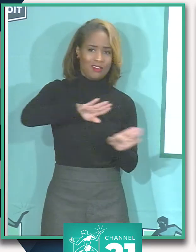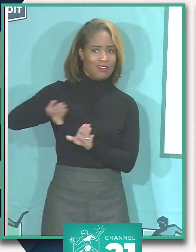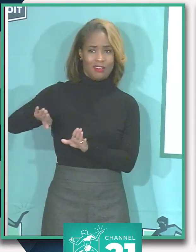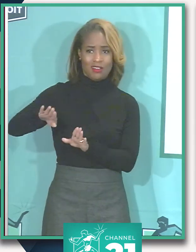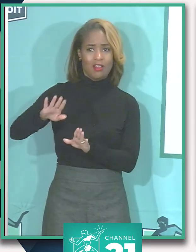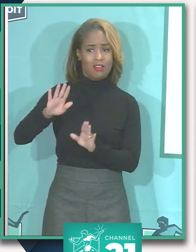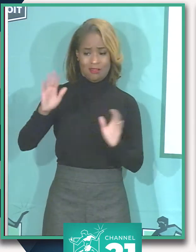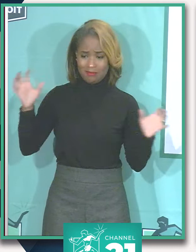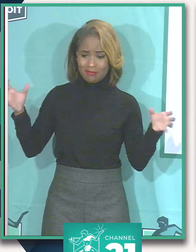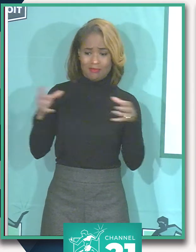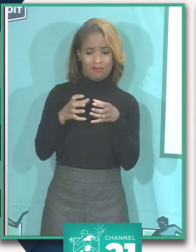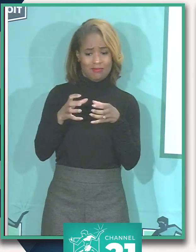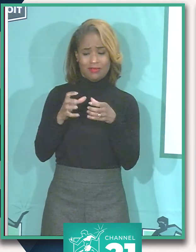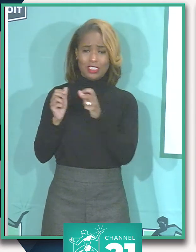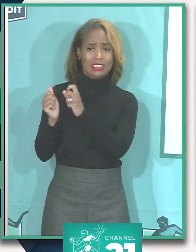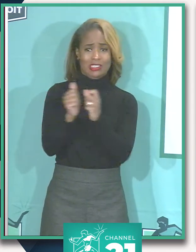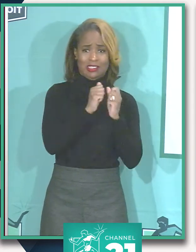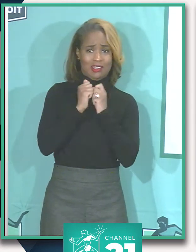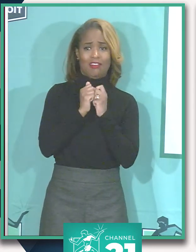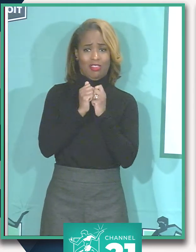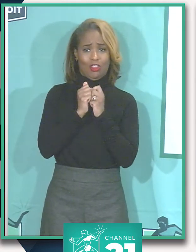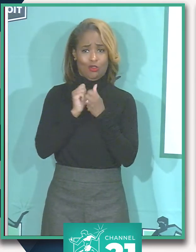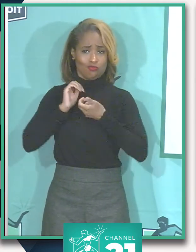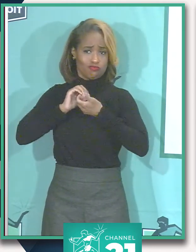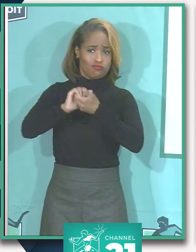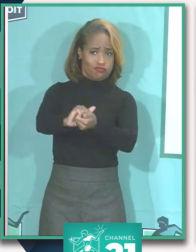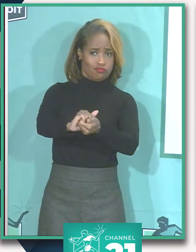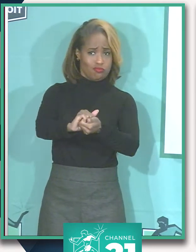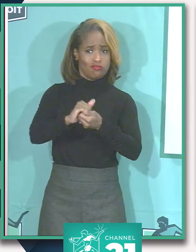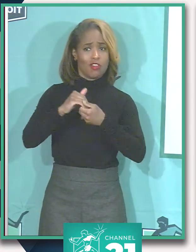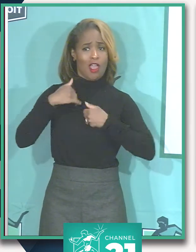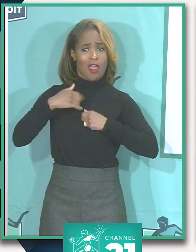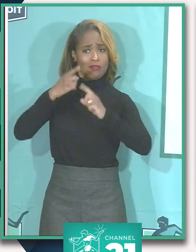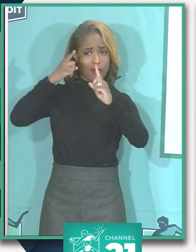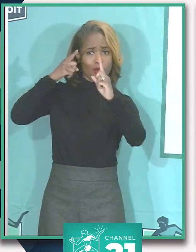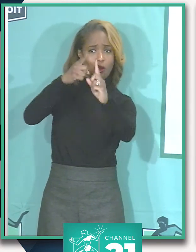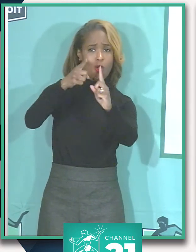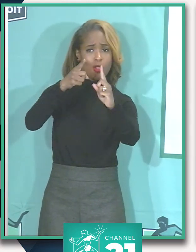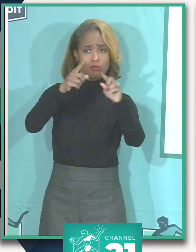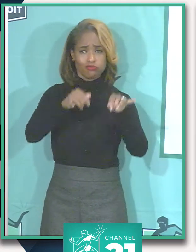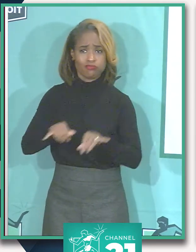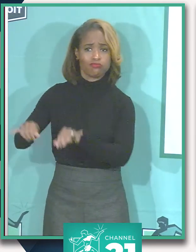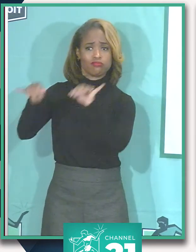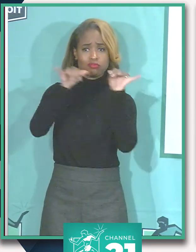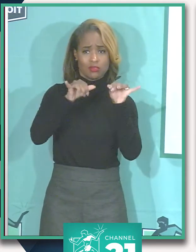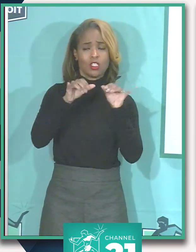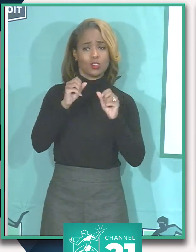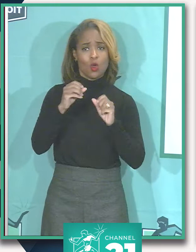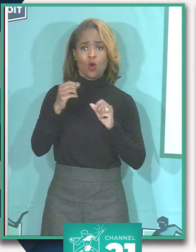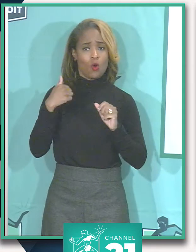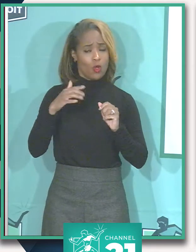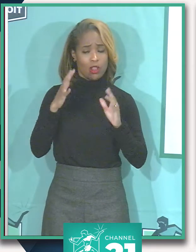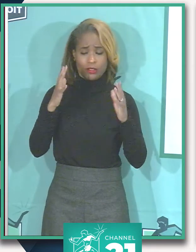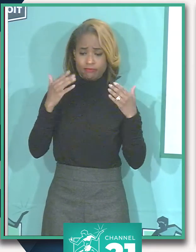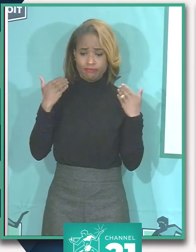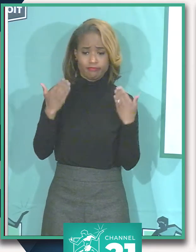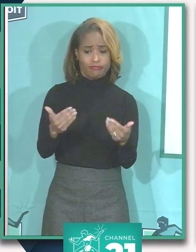all working together as one, and we all have the same goal. So we're going to take this, and we're going to run with it. And I'm very